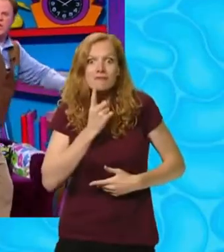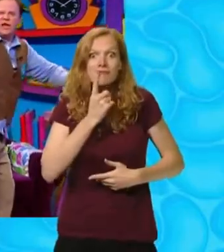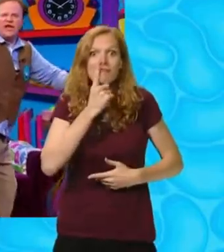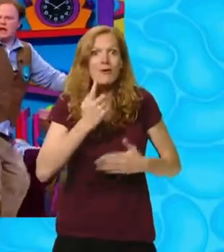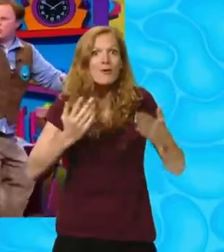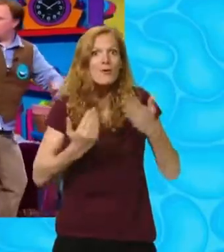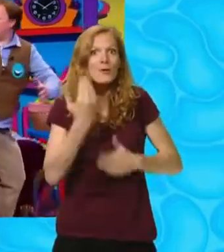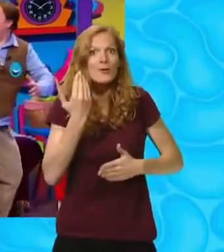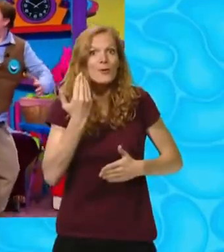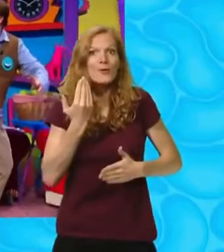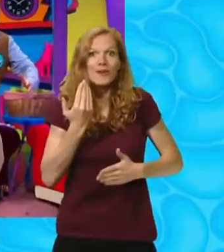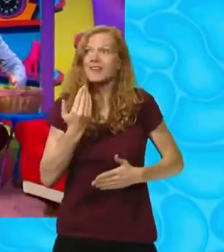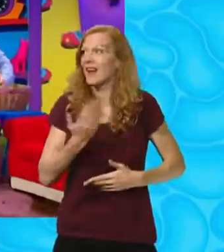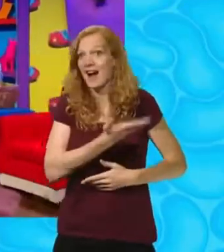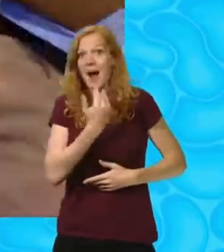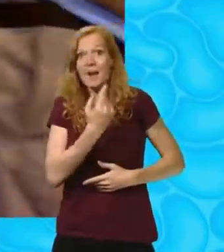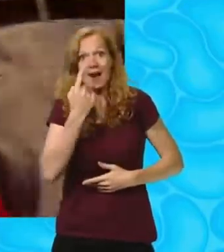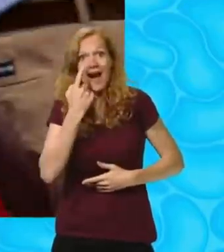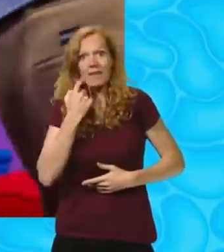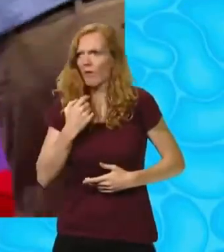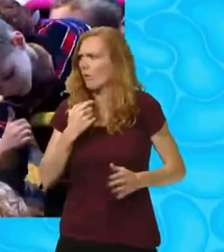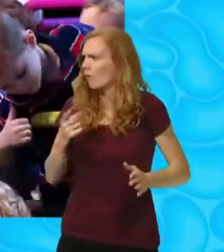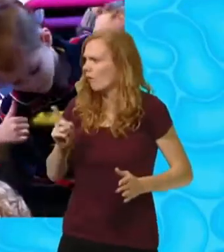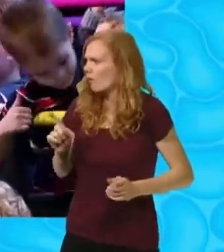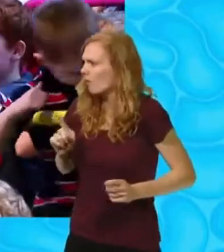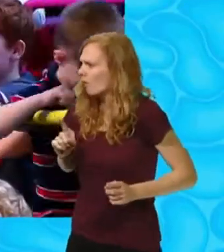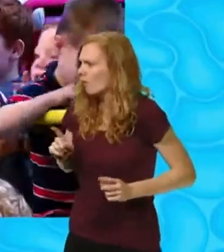Speaking of grown-ups, come here, sir.